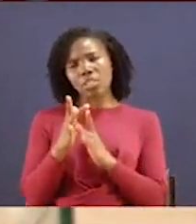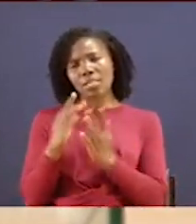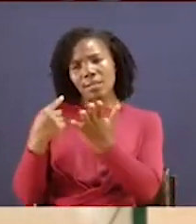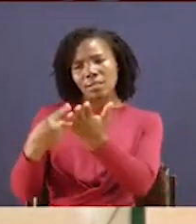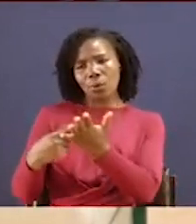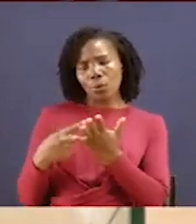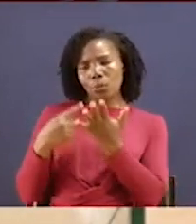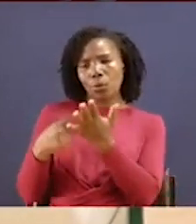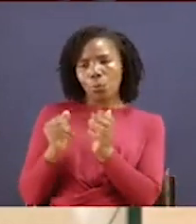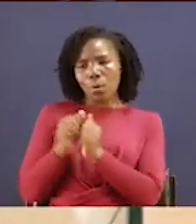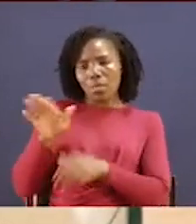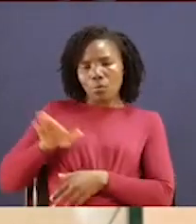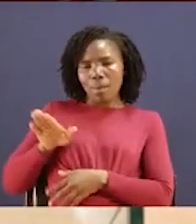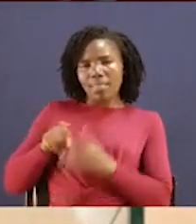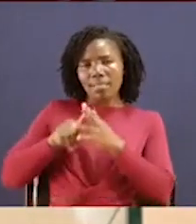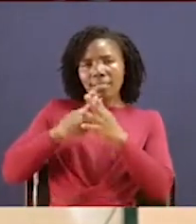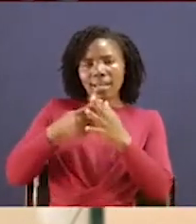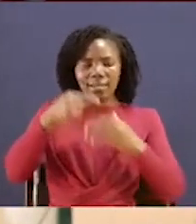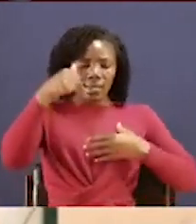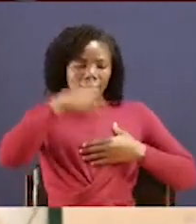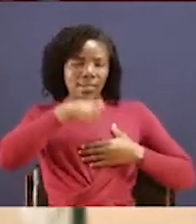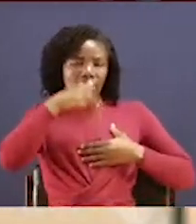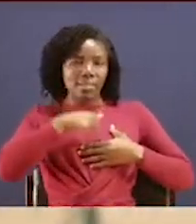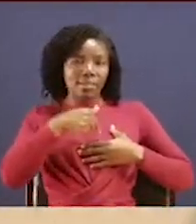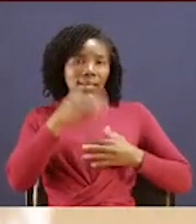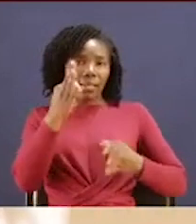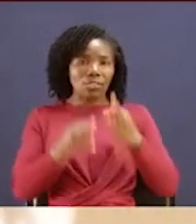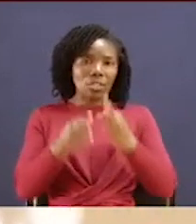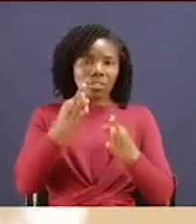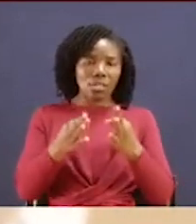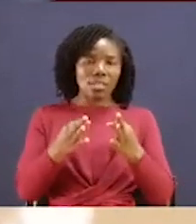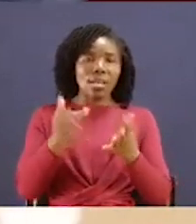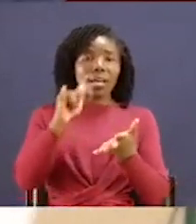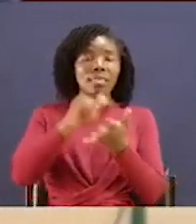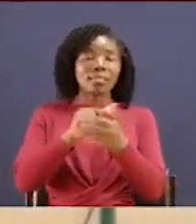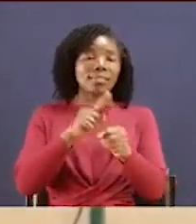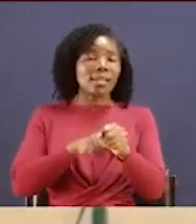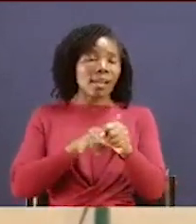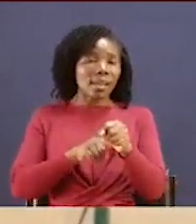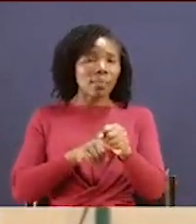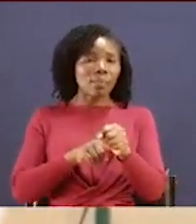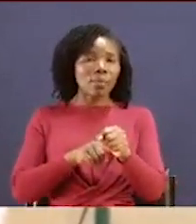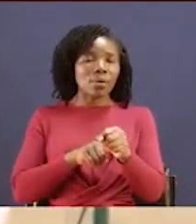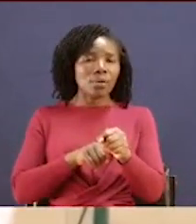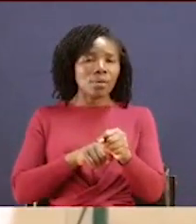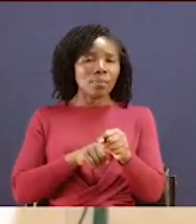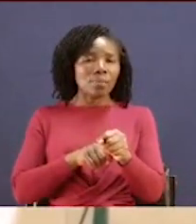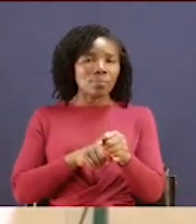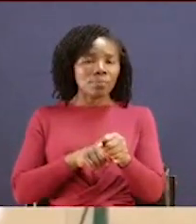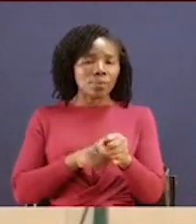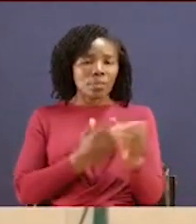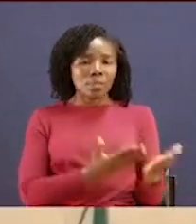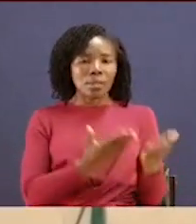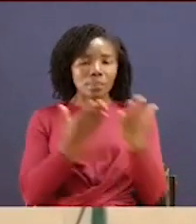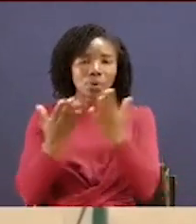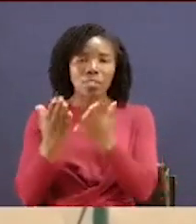to judge within themselves. But somehow, because of the embarrassment of the moment, they present or forward some meal that